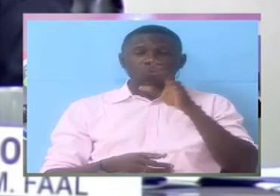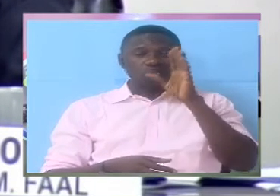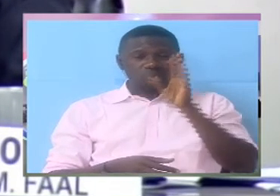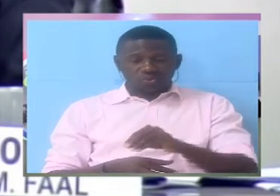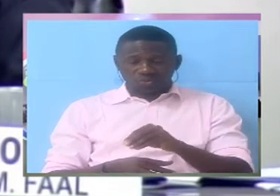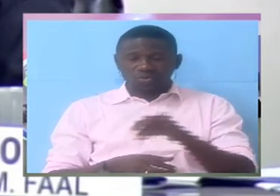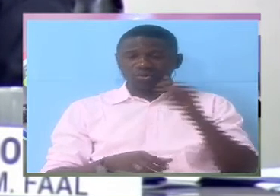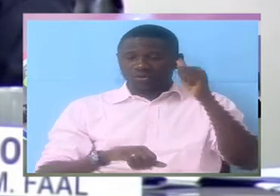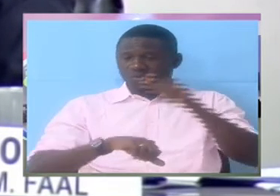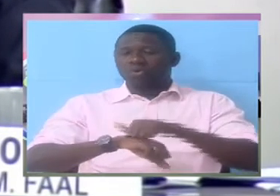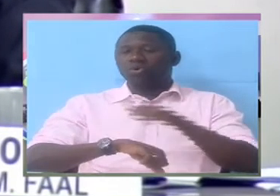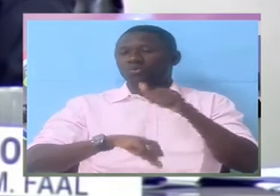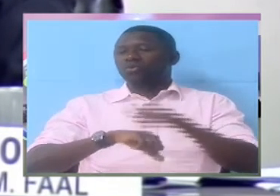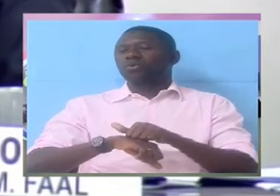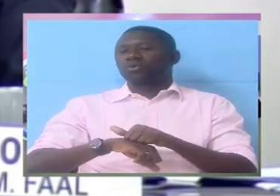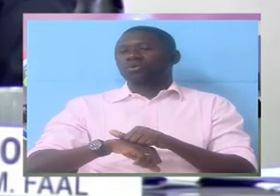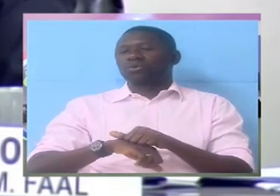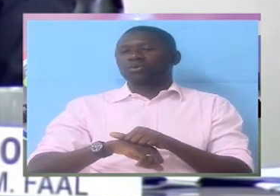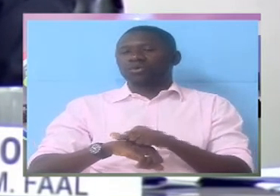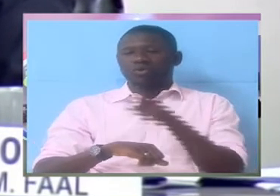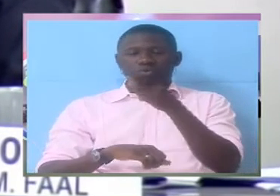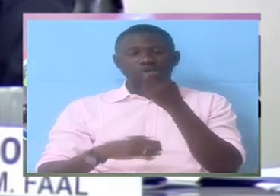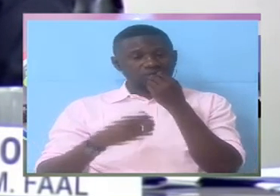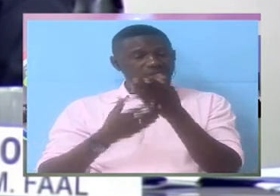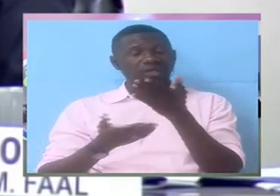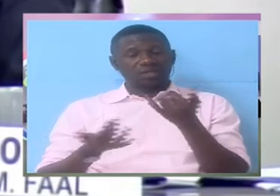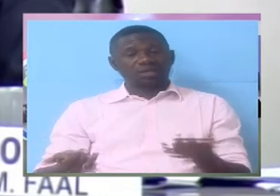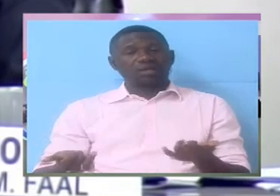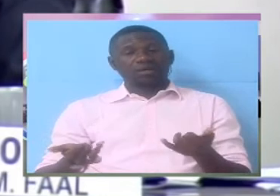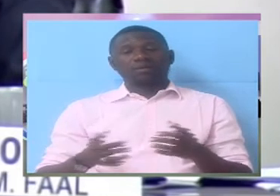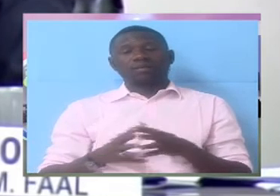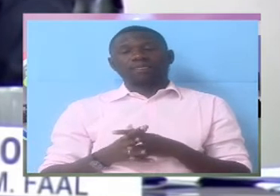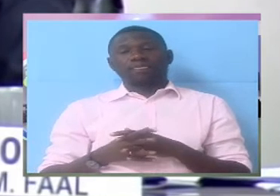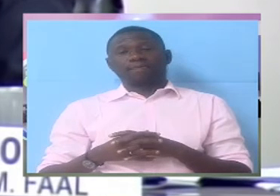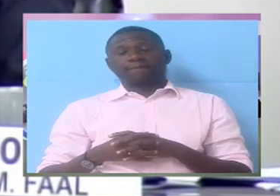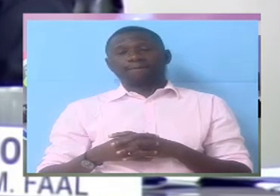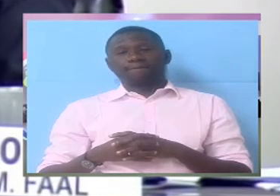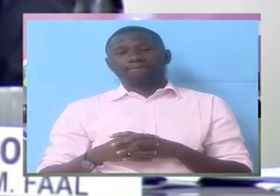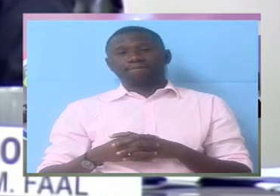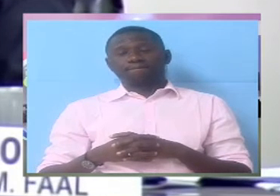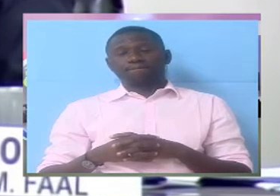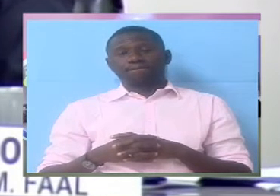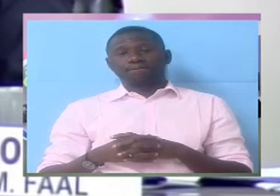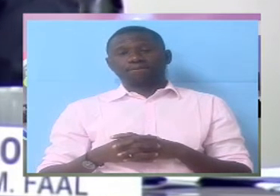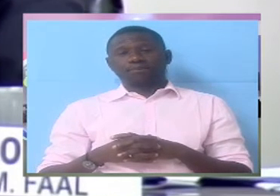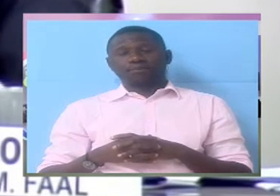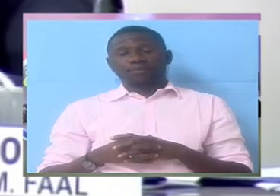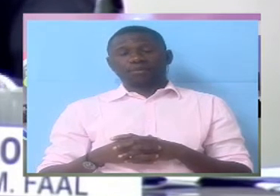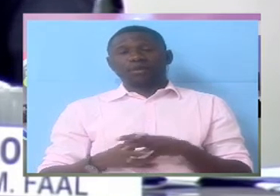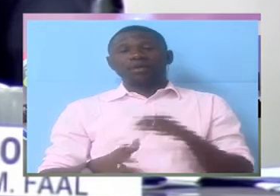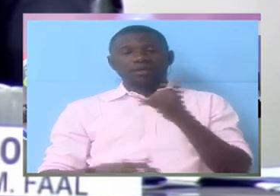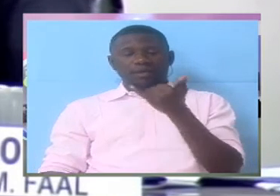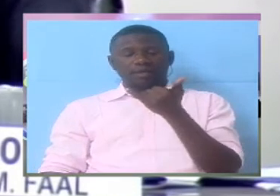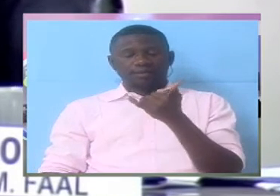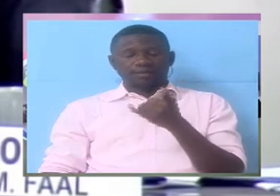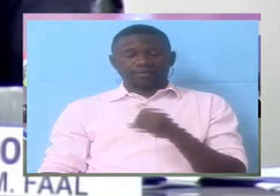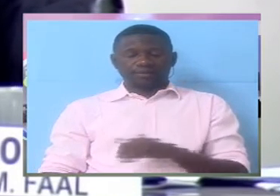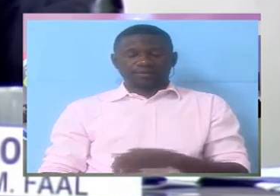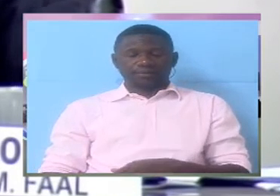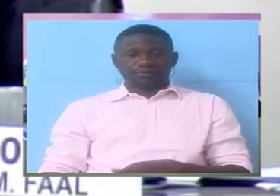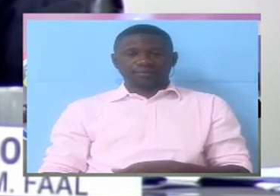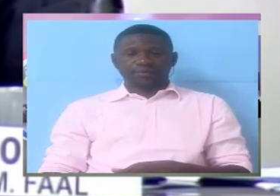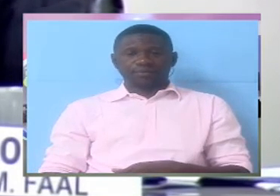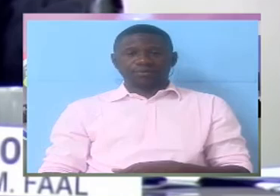torture. Kunyulla multi menialonko wolle fango yetajire yake. Yes, Council. Ah, Council. So you did